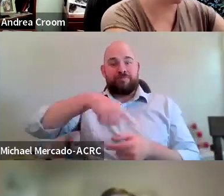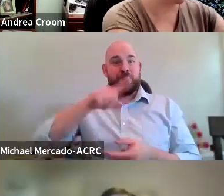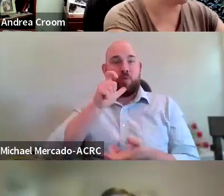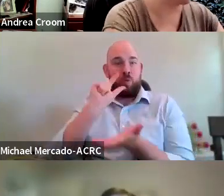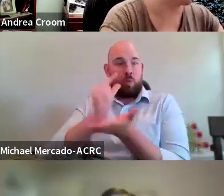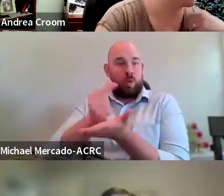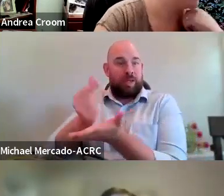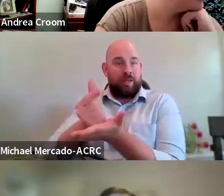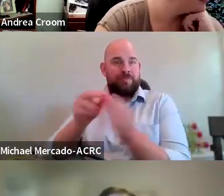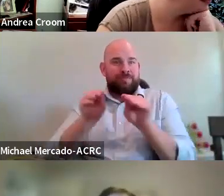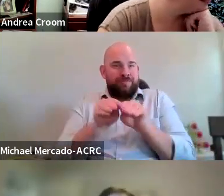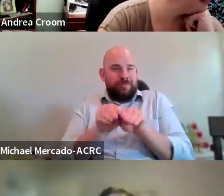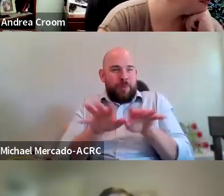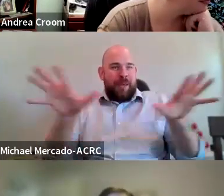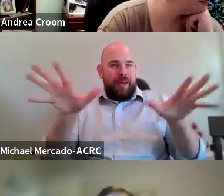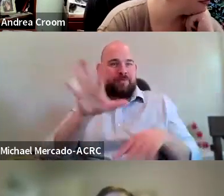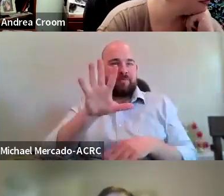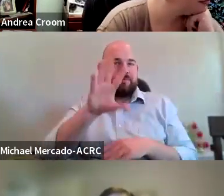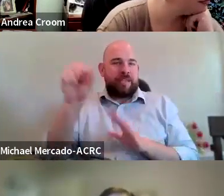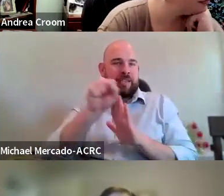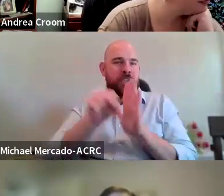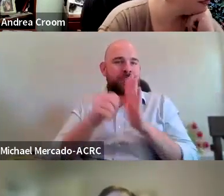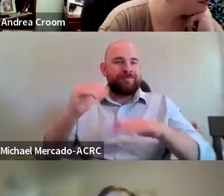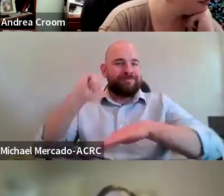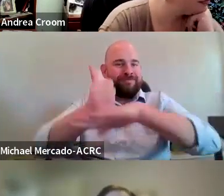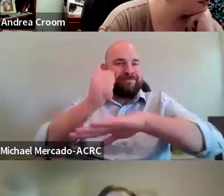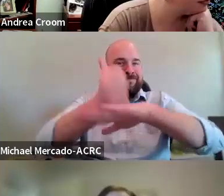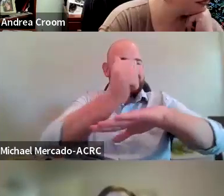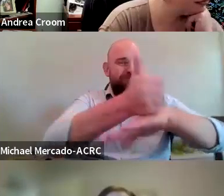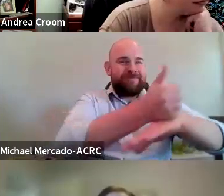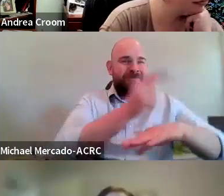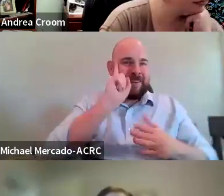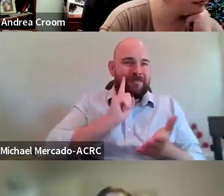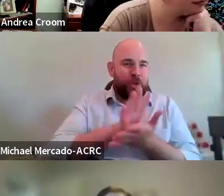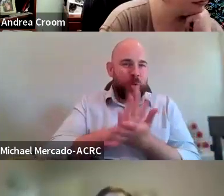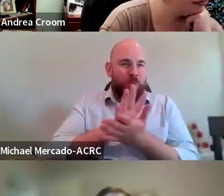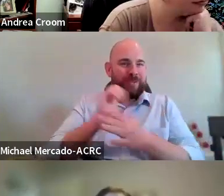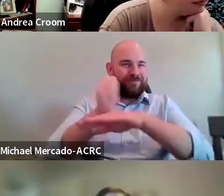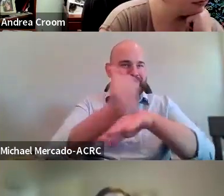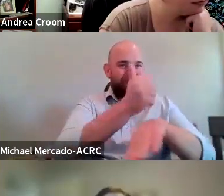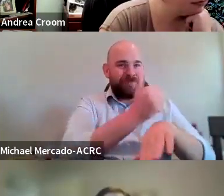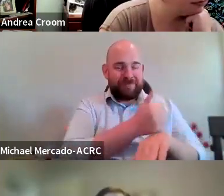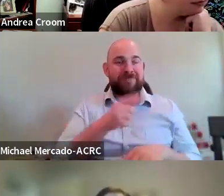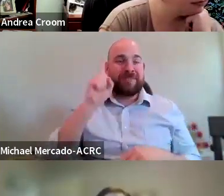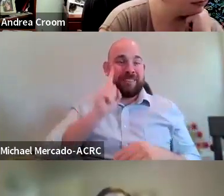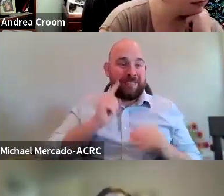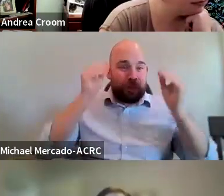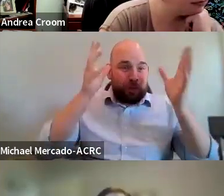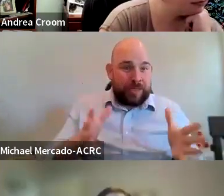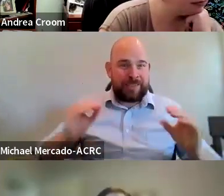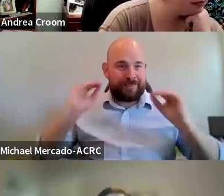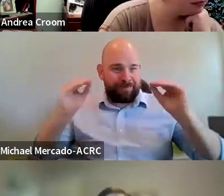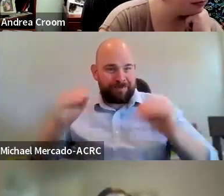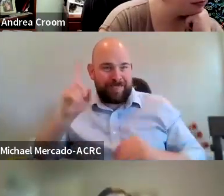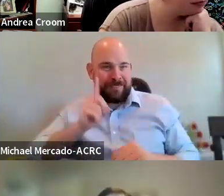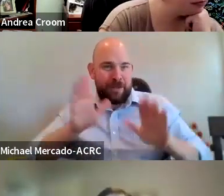America, they graduated. And those were the individuals that moved on to the other 50 states and established our now known deaf schools all